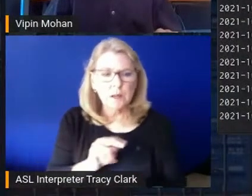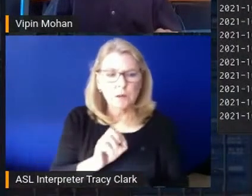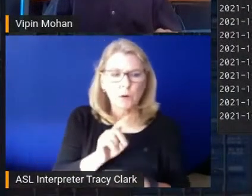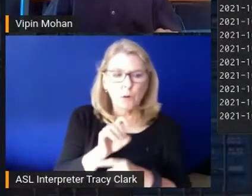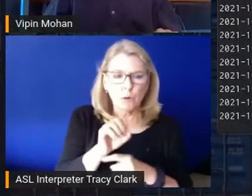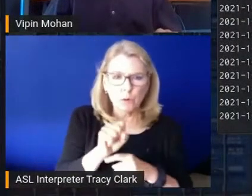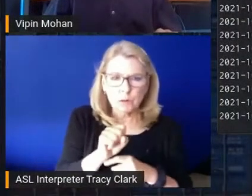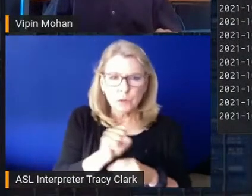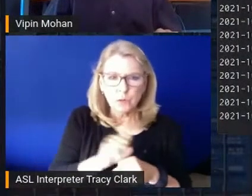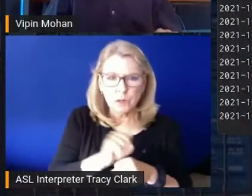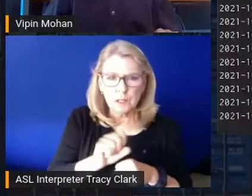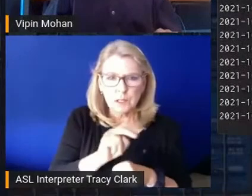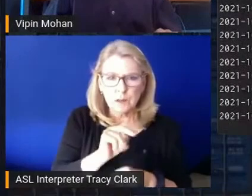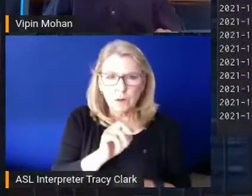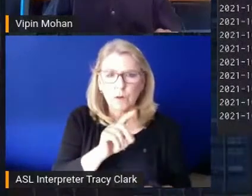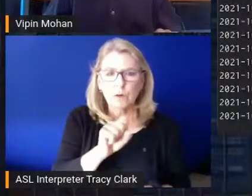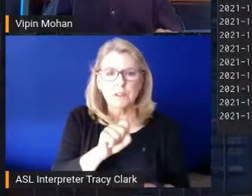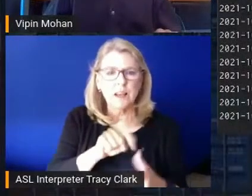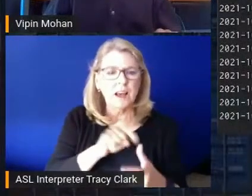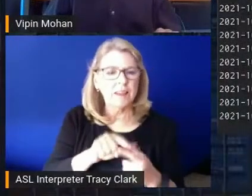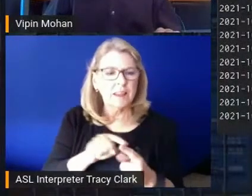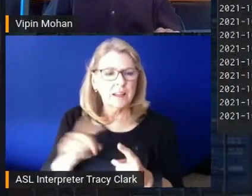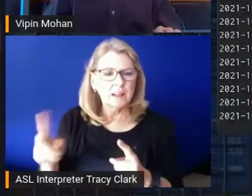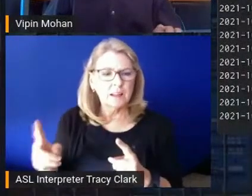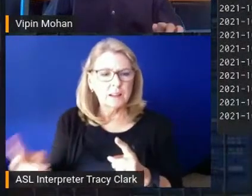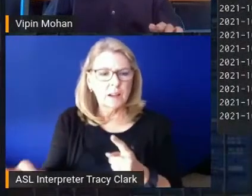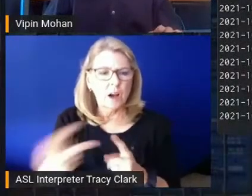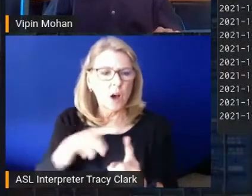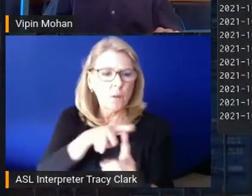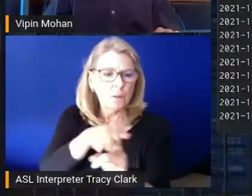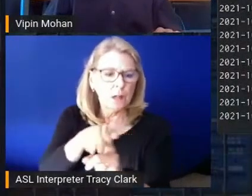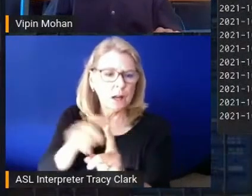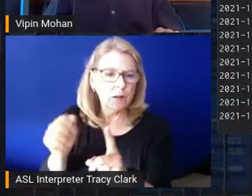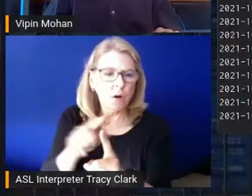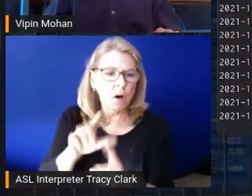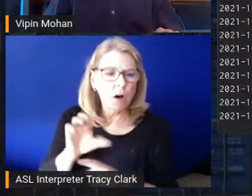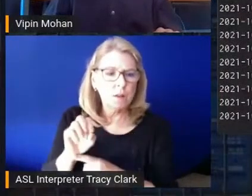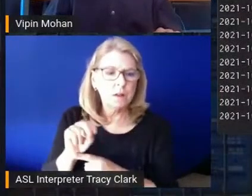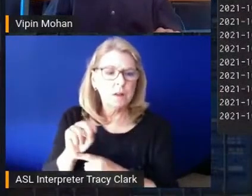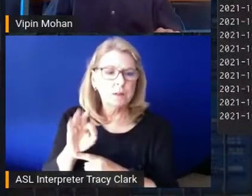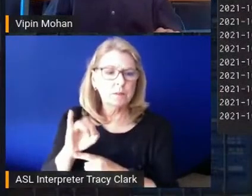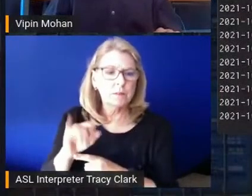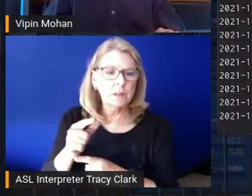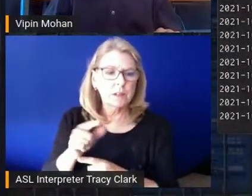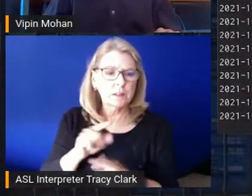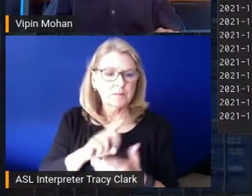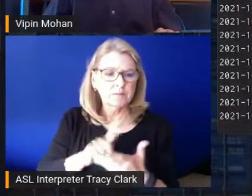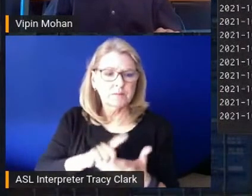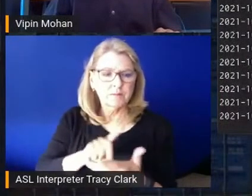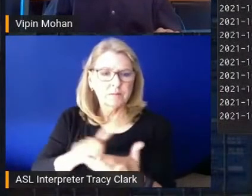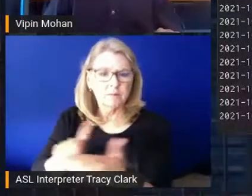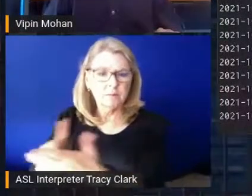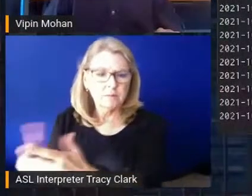and applying all those configurations as CRDs so that it can exist on the cluster itself.